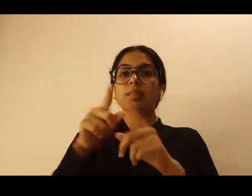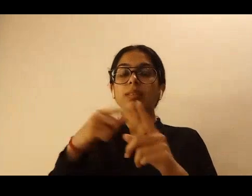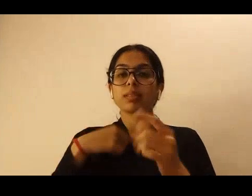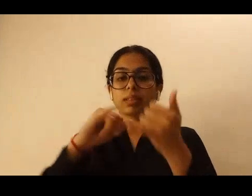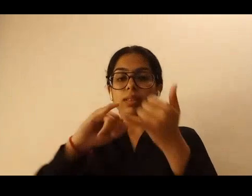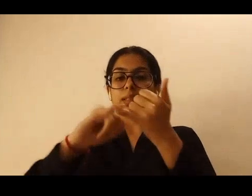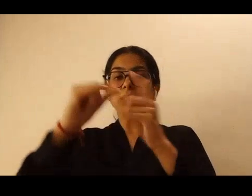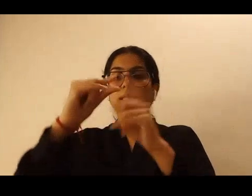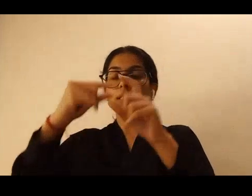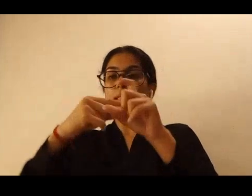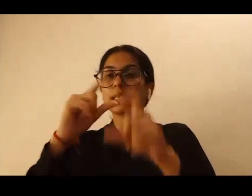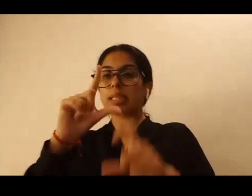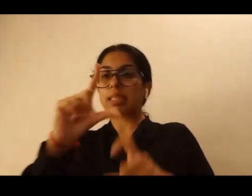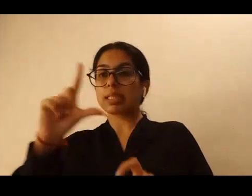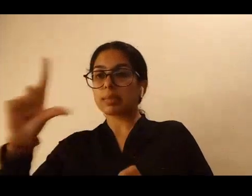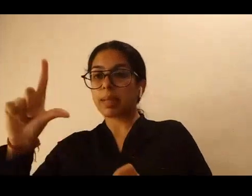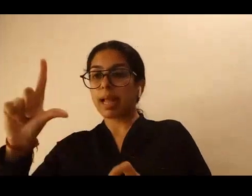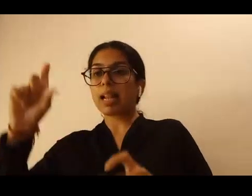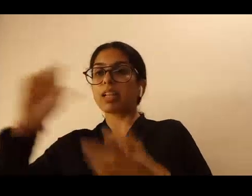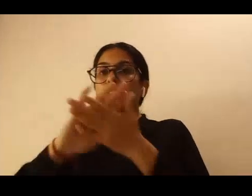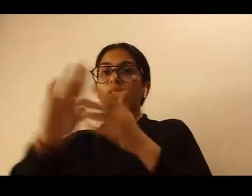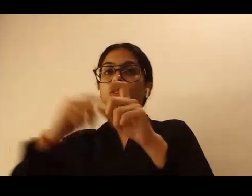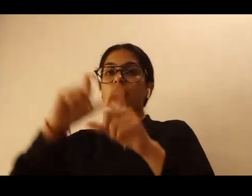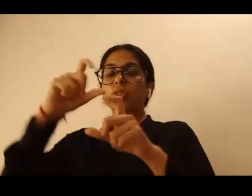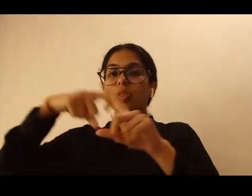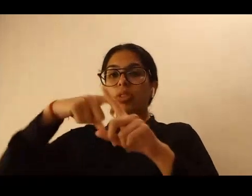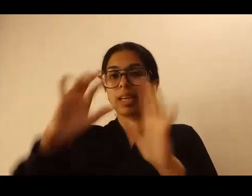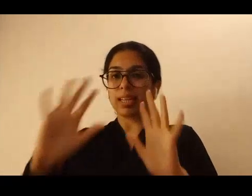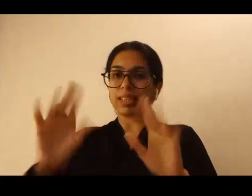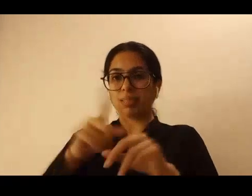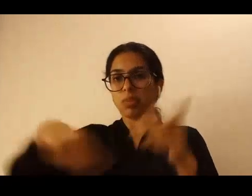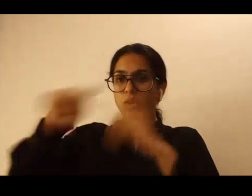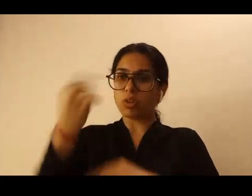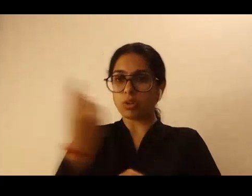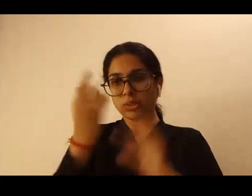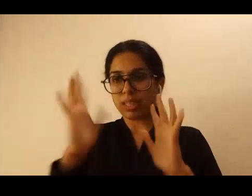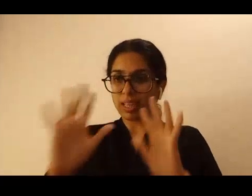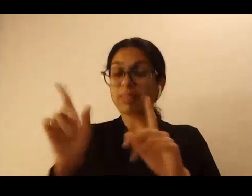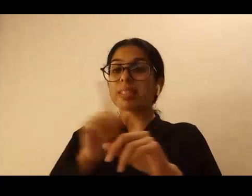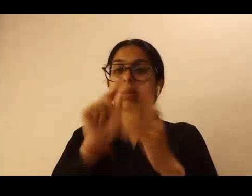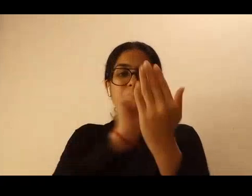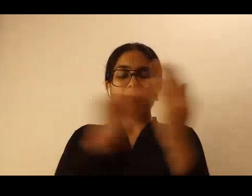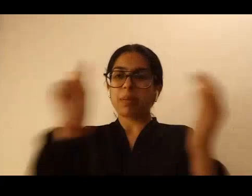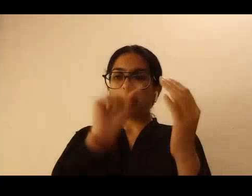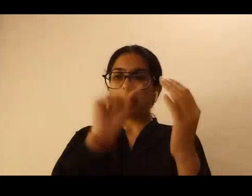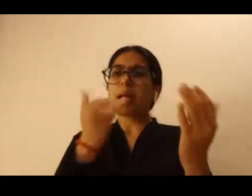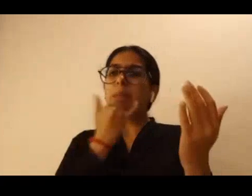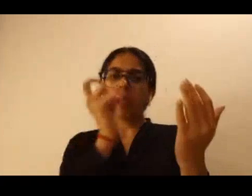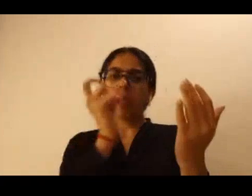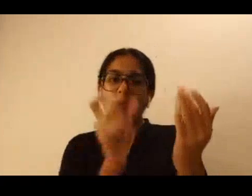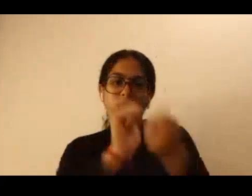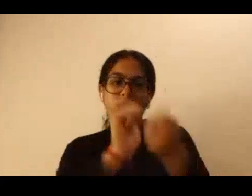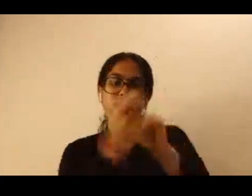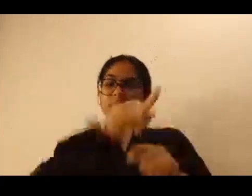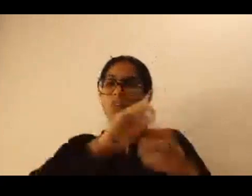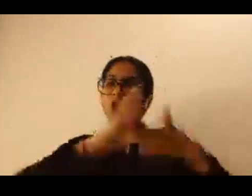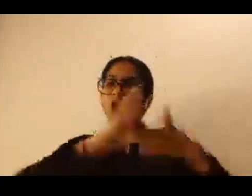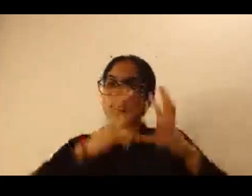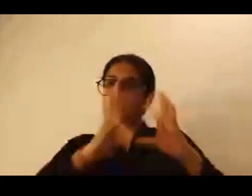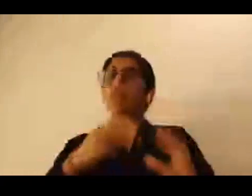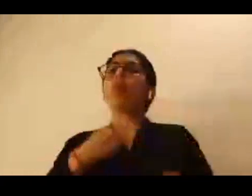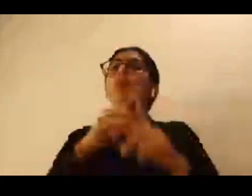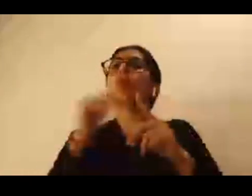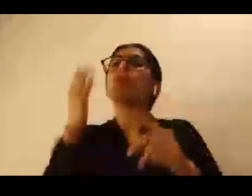document jahan pe mistakes ho spelling ki, right? Why can't we ensure that we take that extra step, to ensure that we